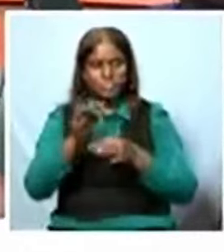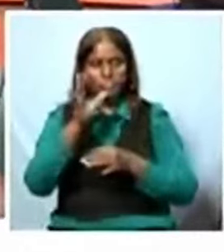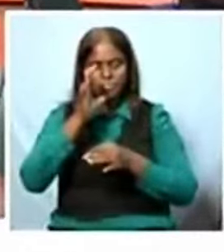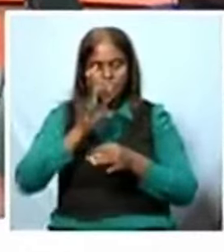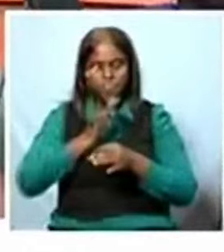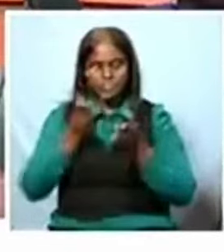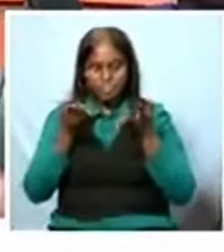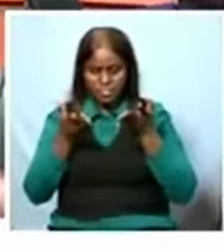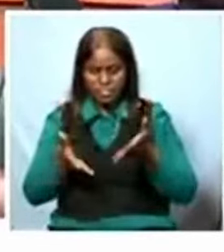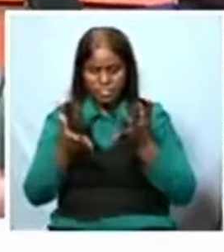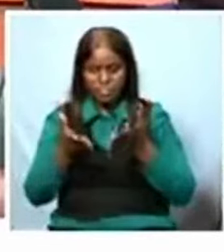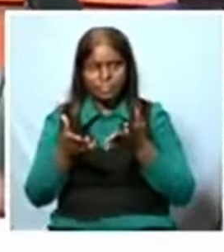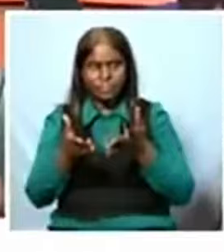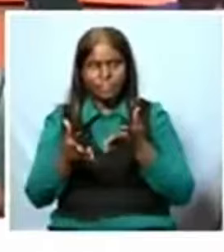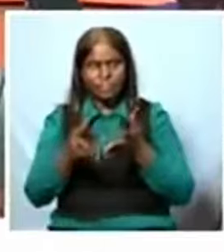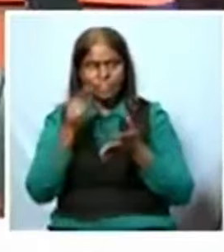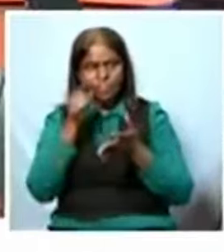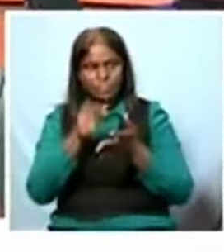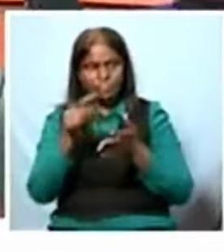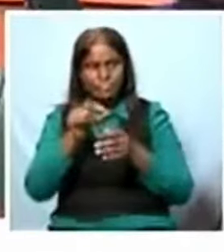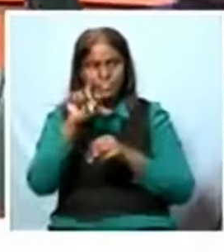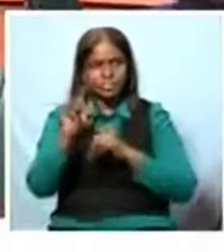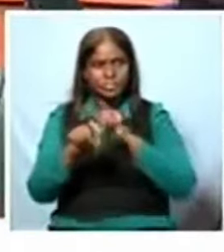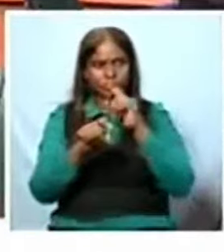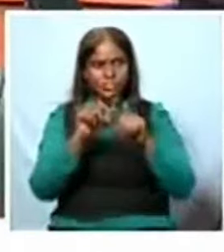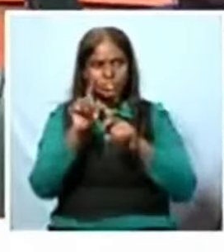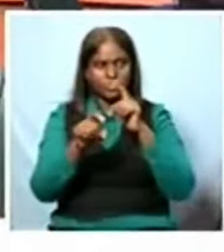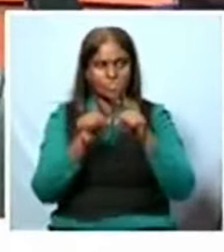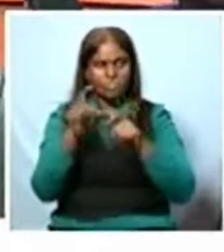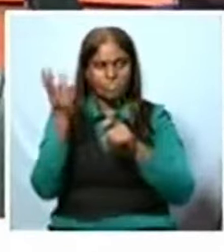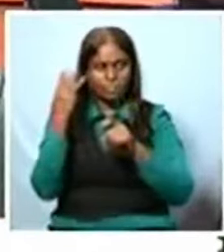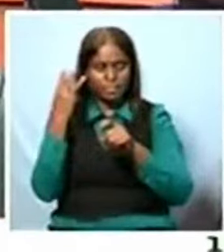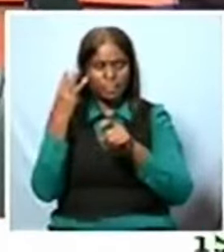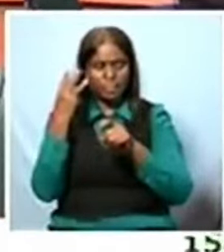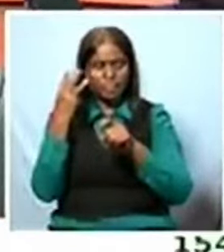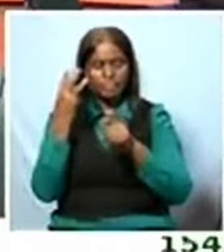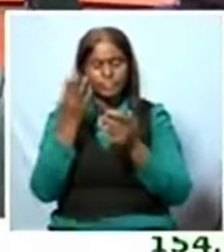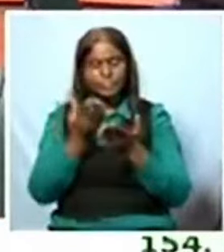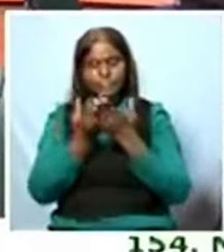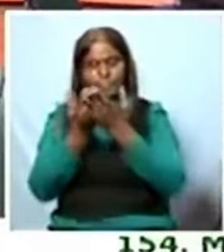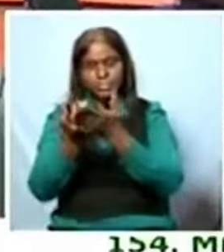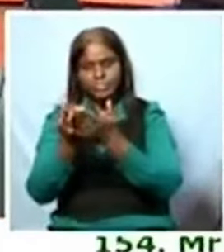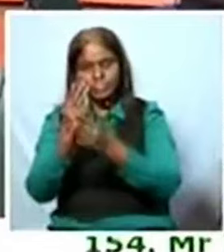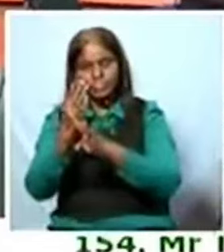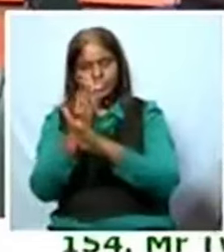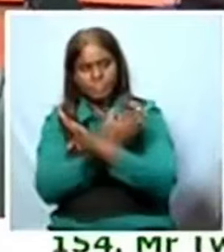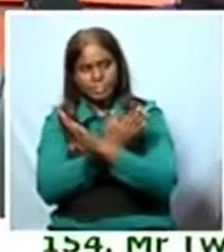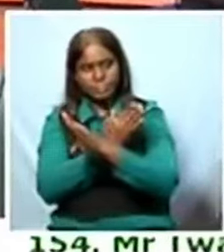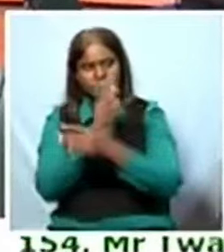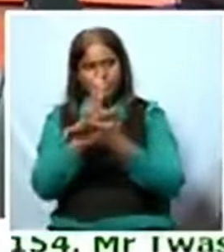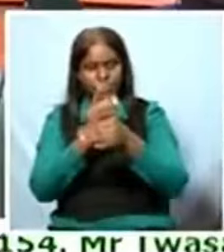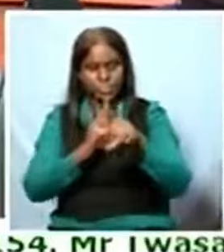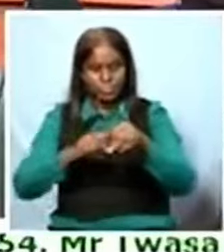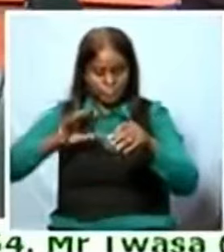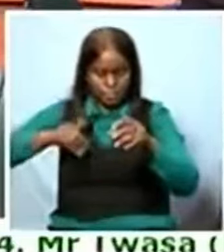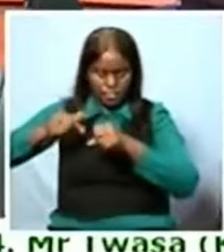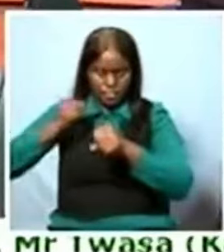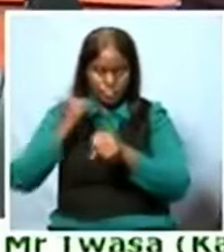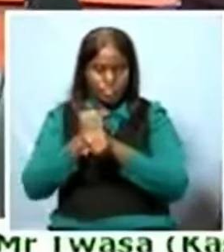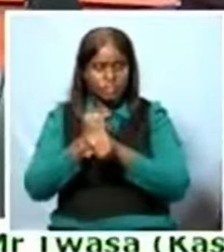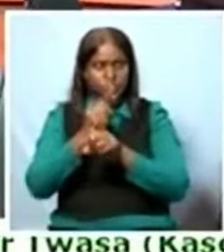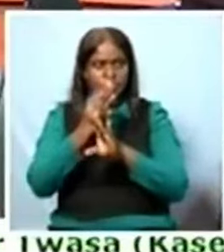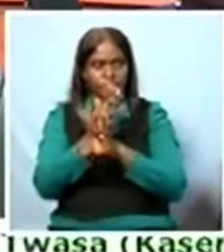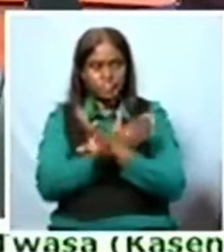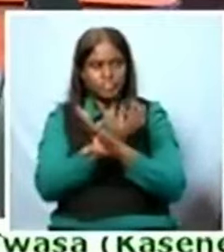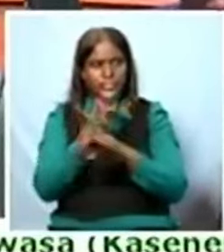that this question was taken to the journals before, sometime last year, before